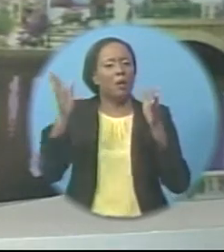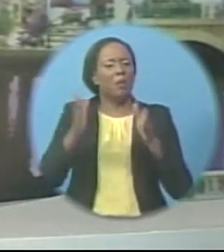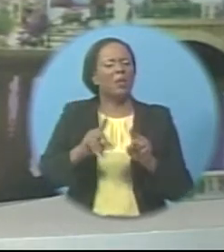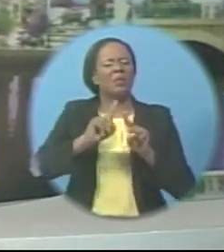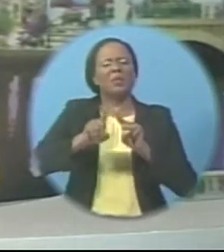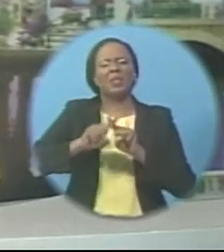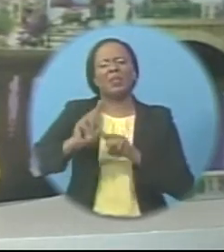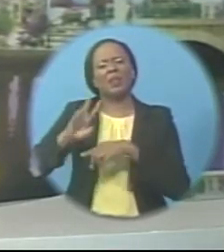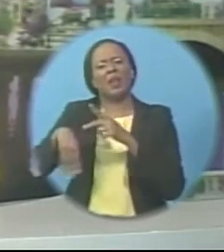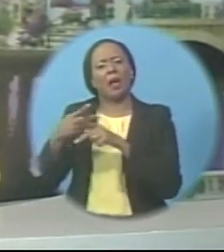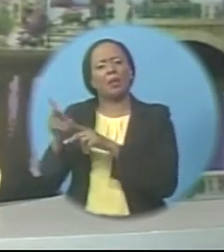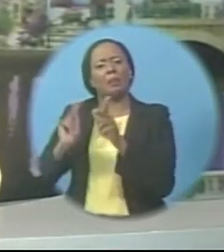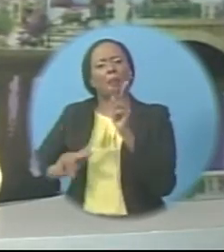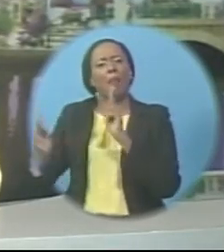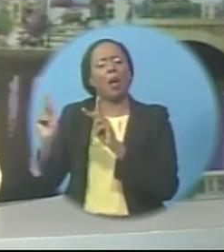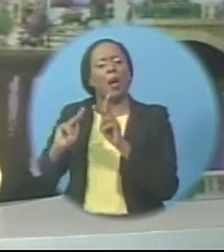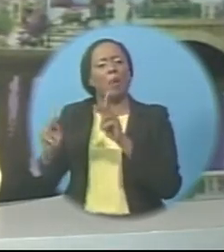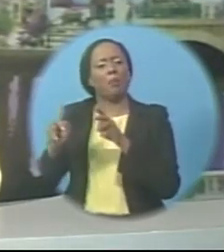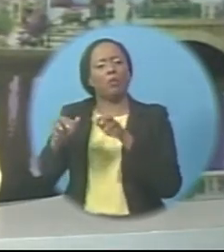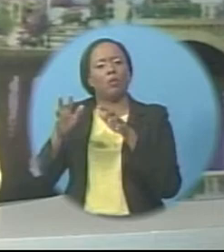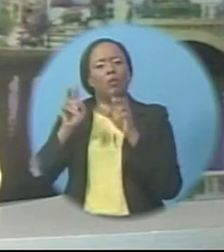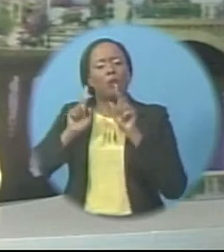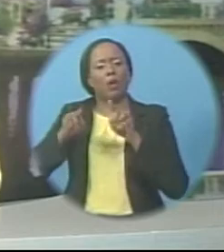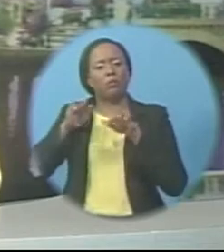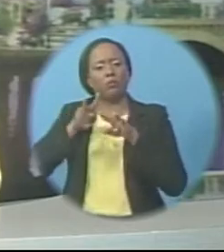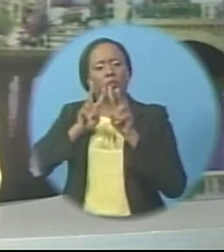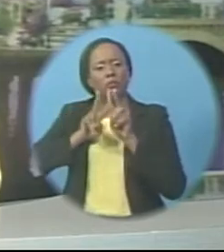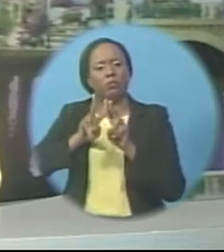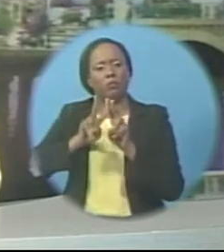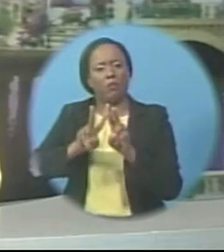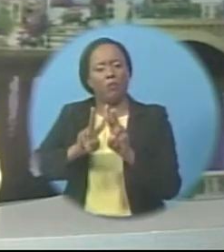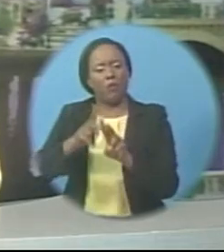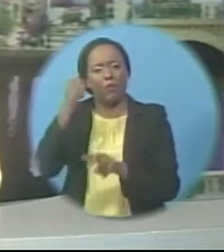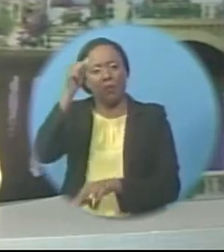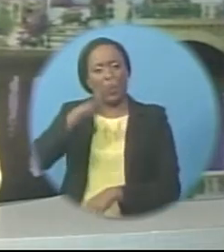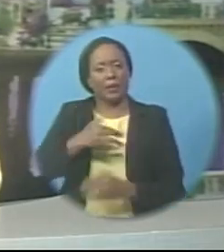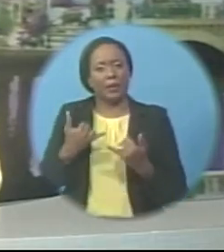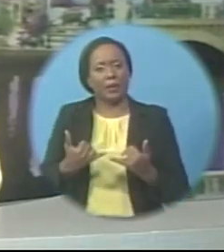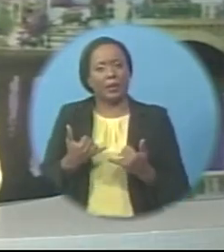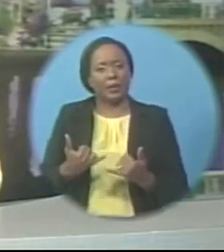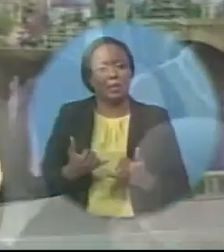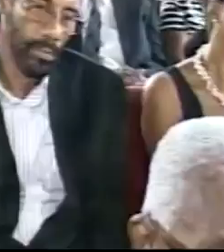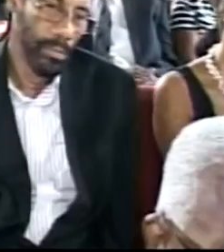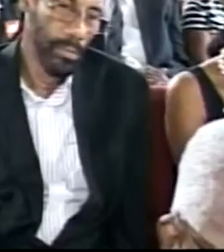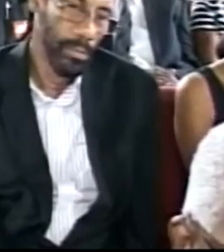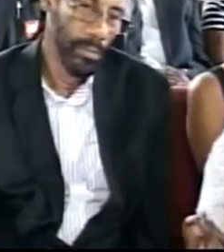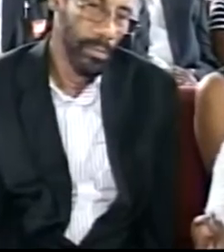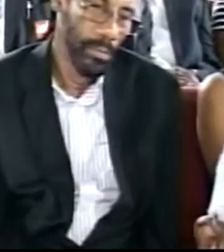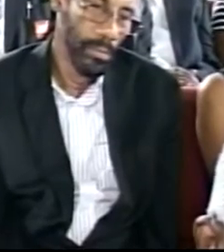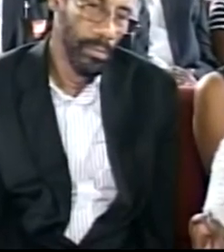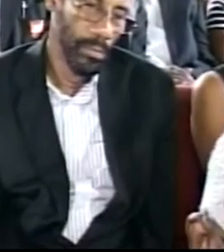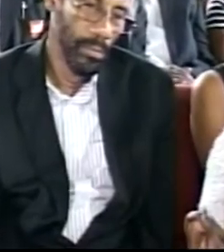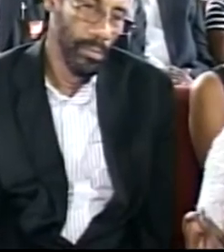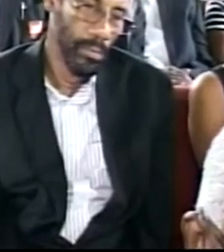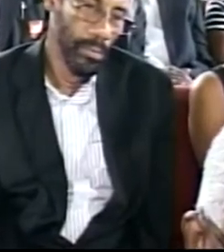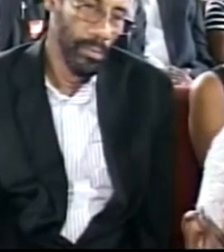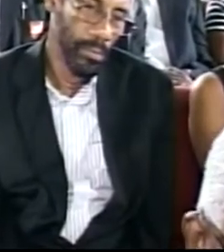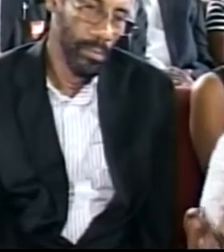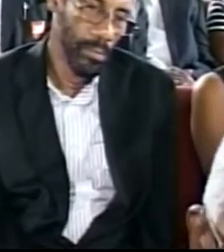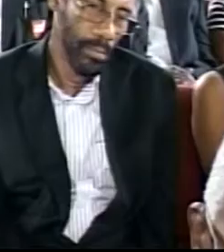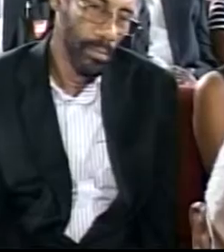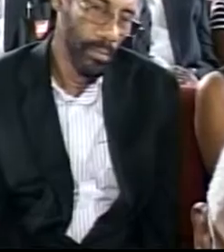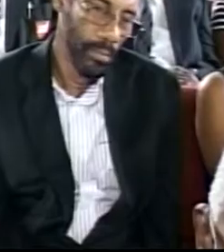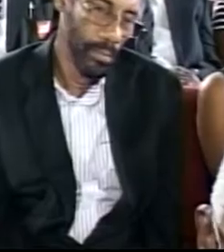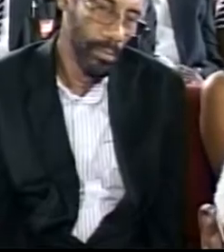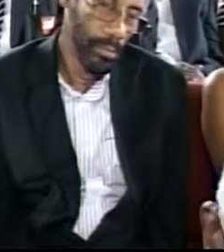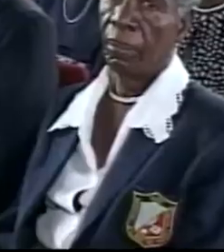all walks of life turned out to pay their final respects to the late John Lovell. The life of the former educator and trade unionist was